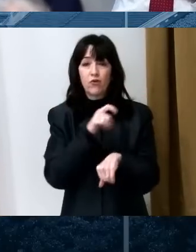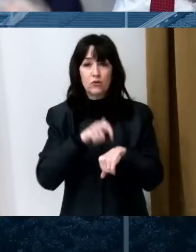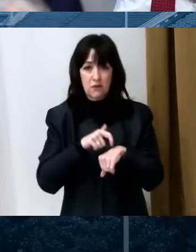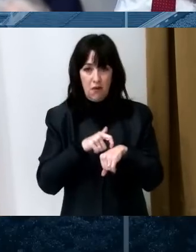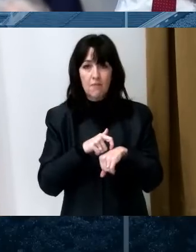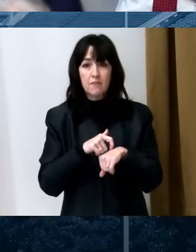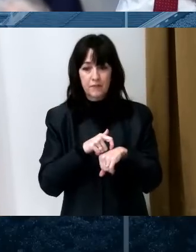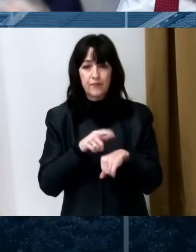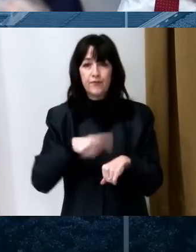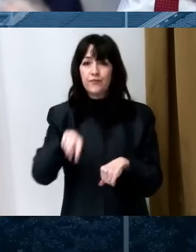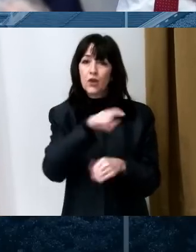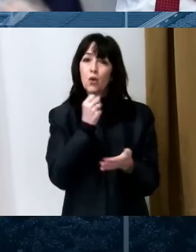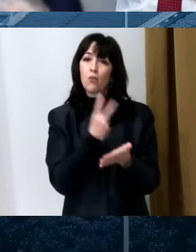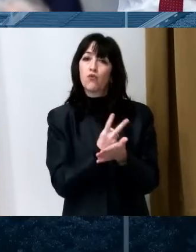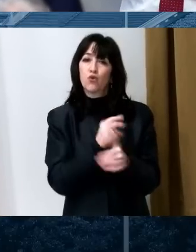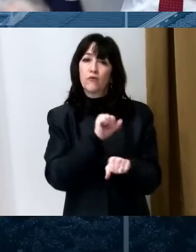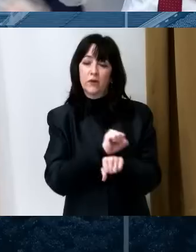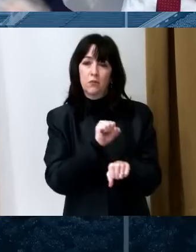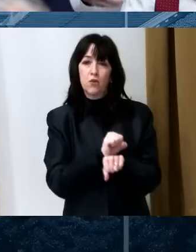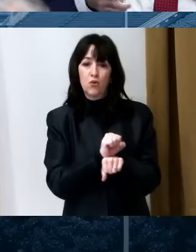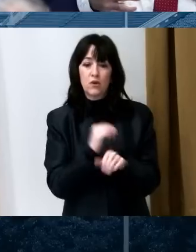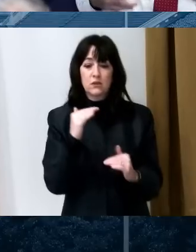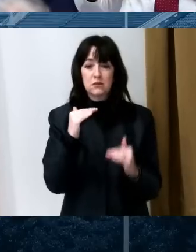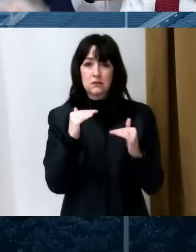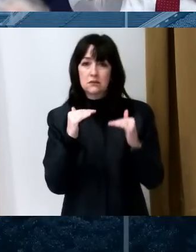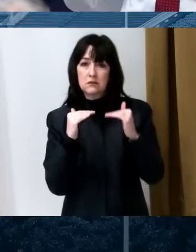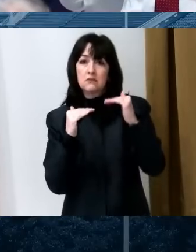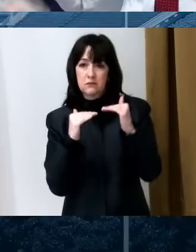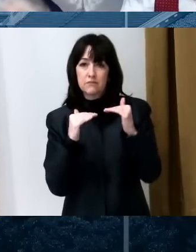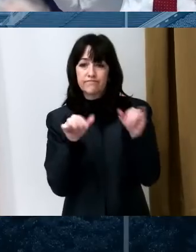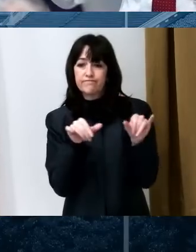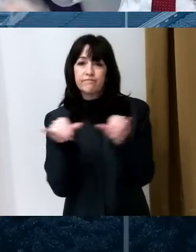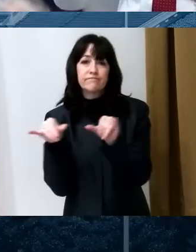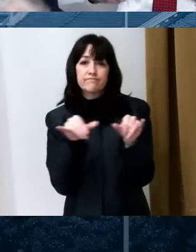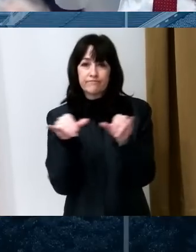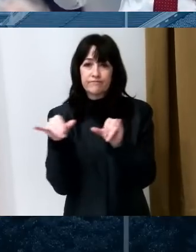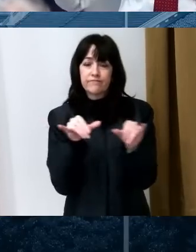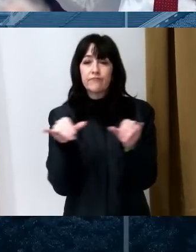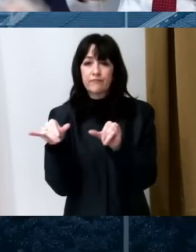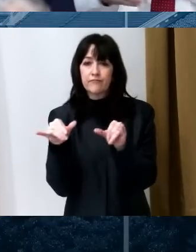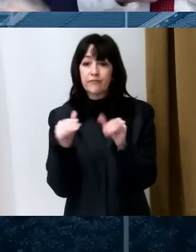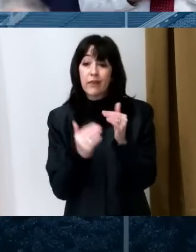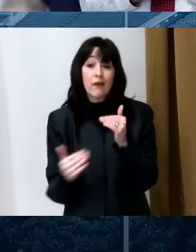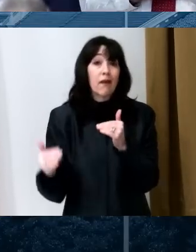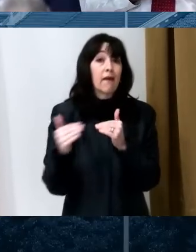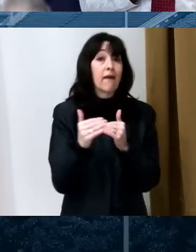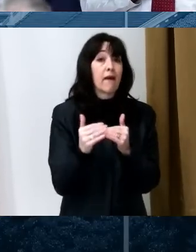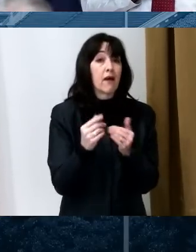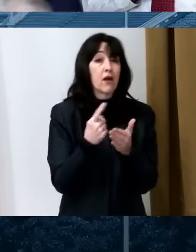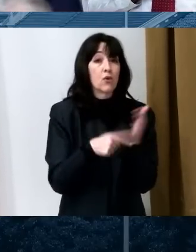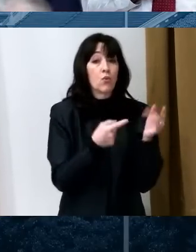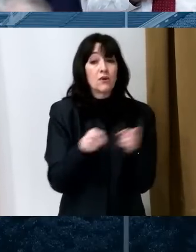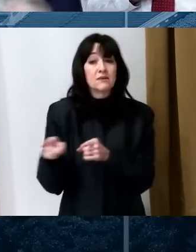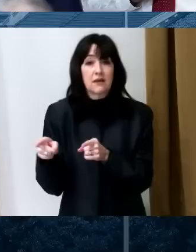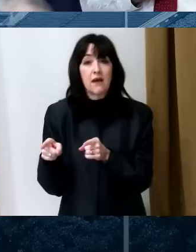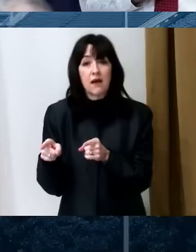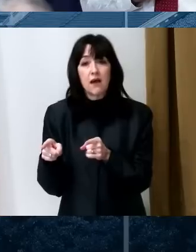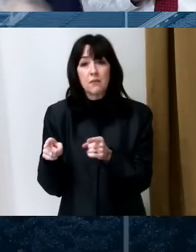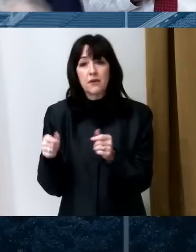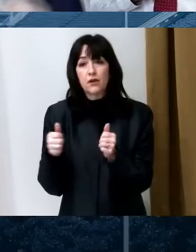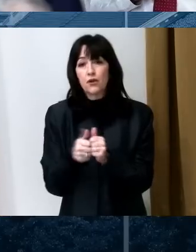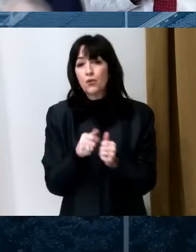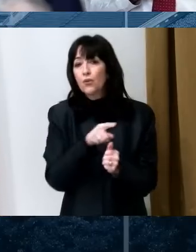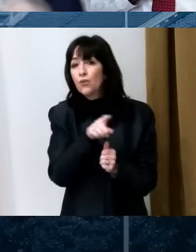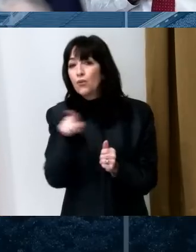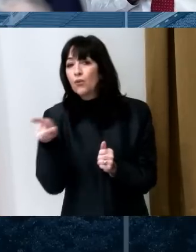to $15 or above, consistent with what's happening, ahead of what's happening in the following up on